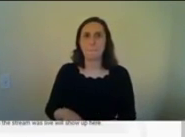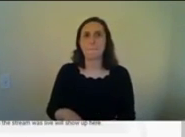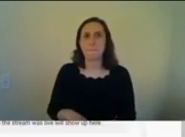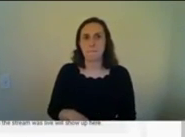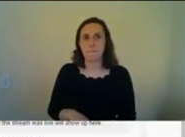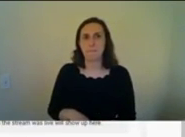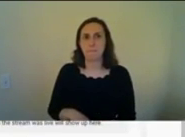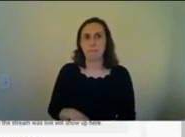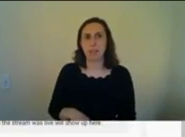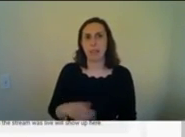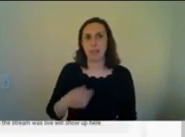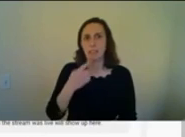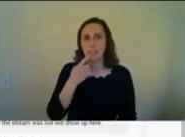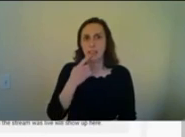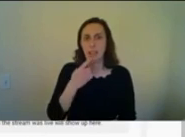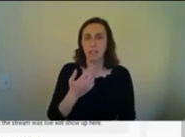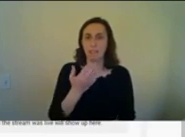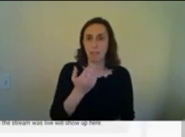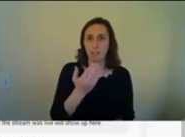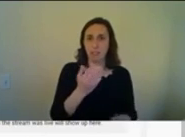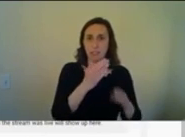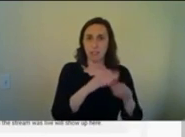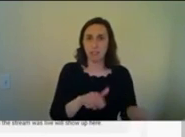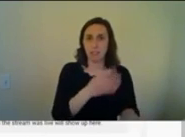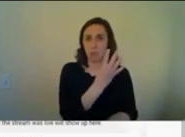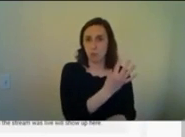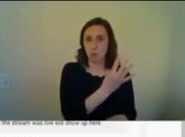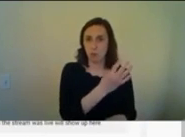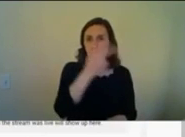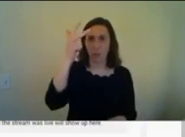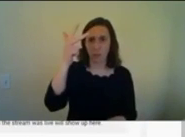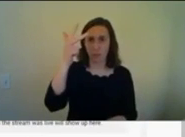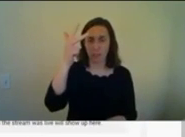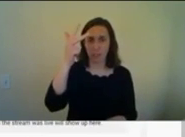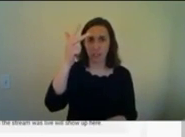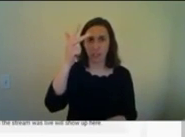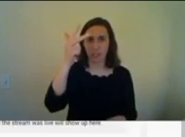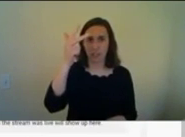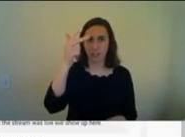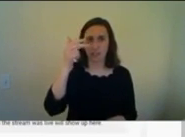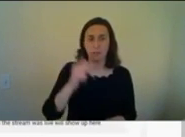the upstairs. 4 goes into 15 3 times.